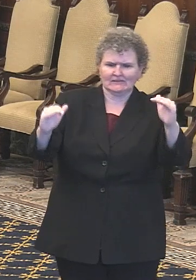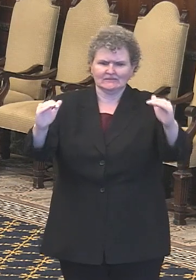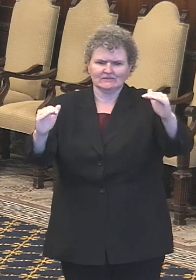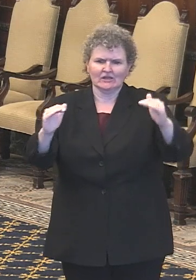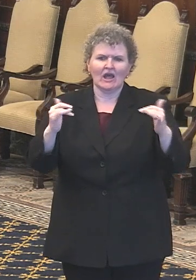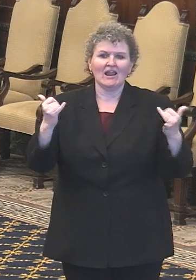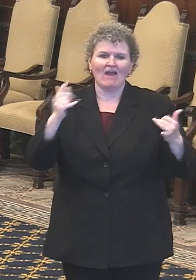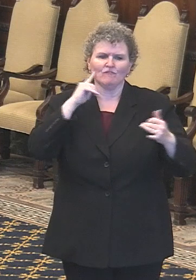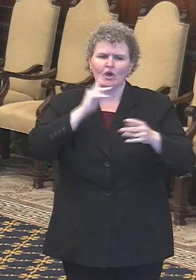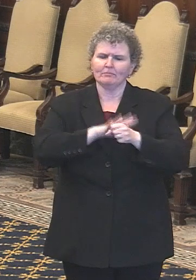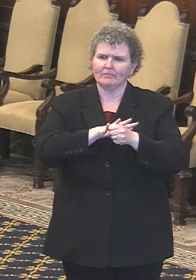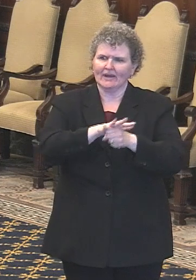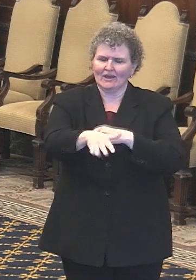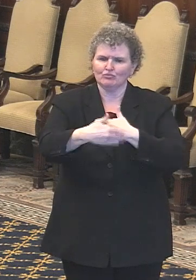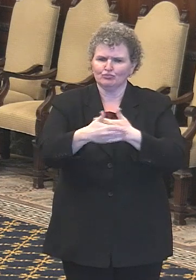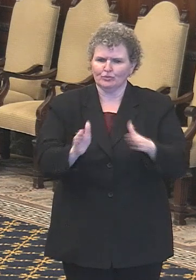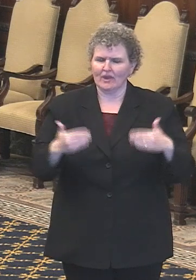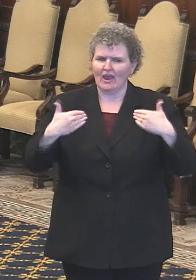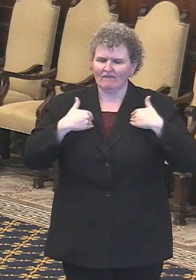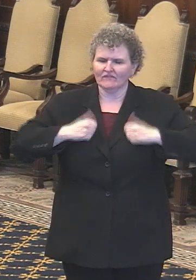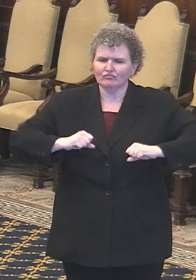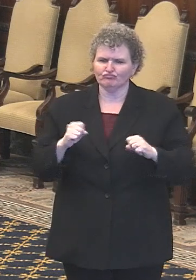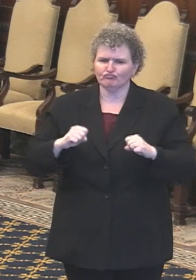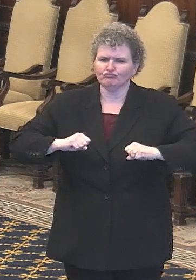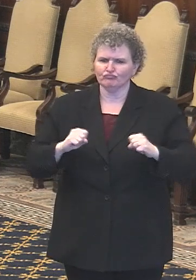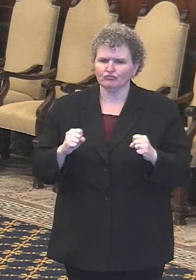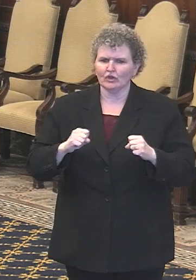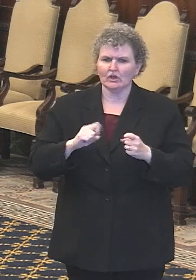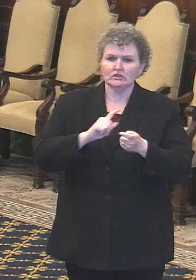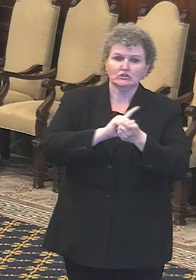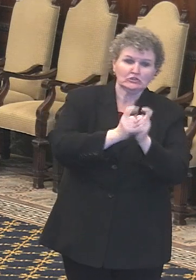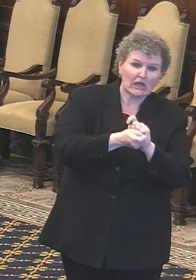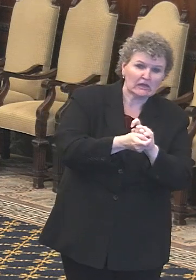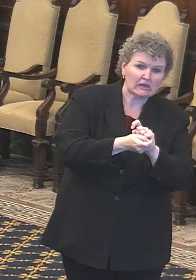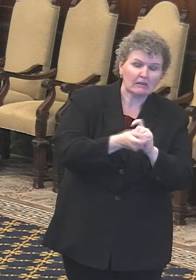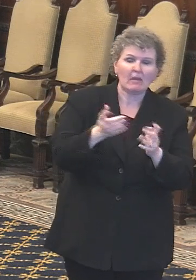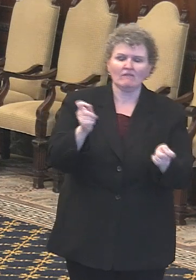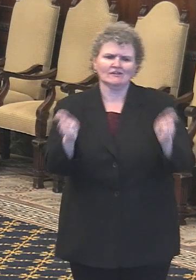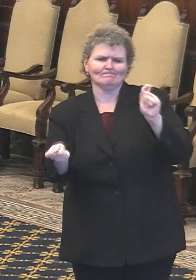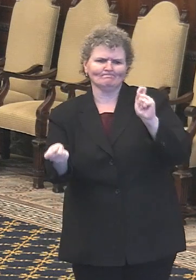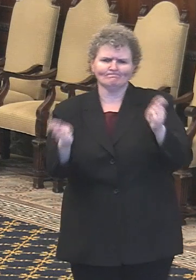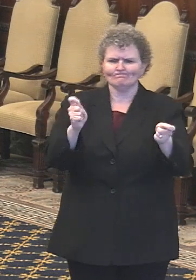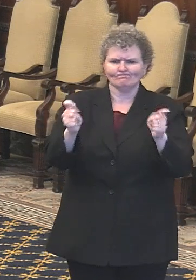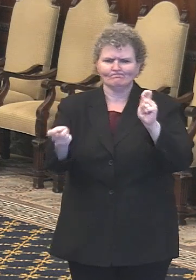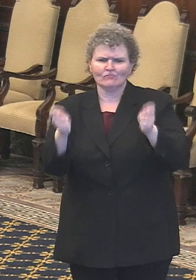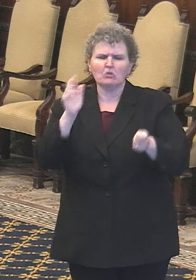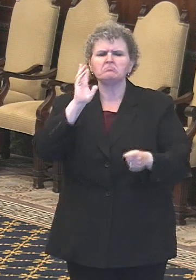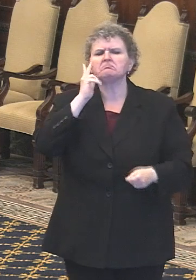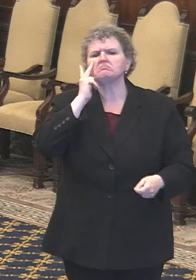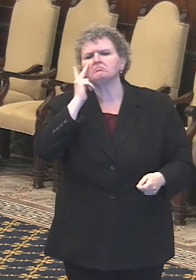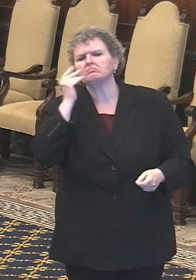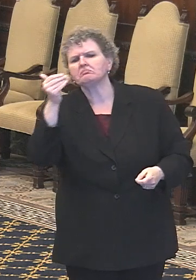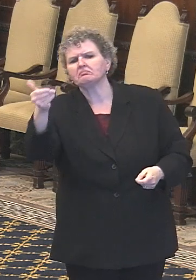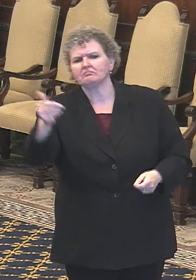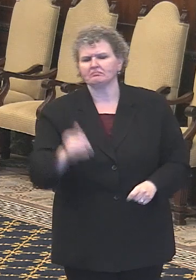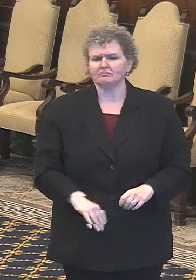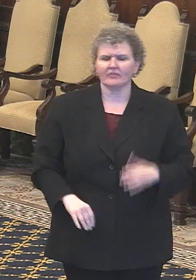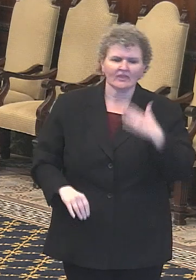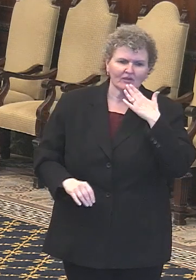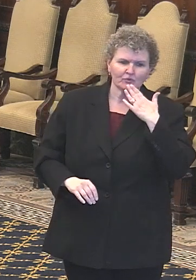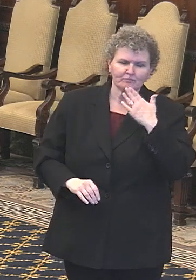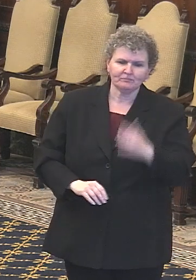tested overall, positive or negative? I don't. We can see if we can get that number, but I don't have that number unless you do,